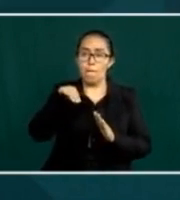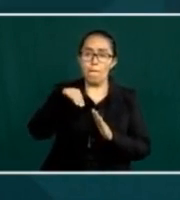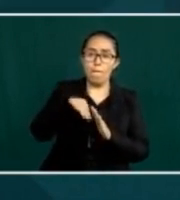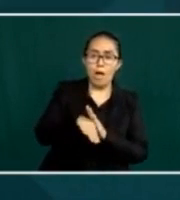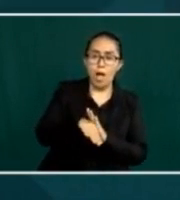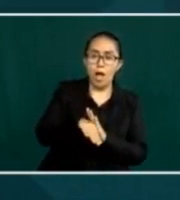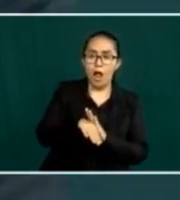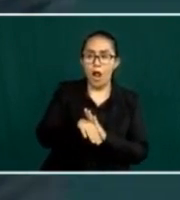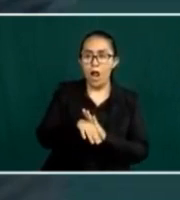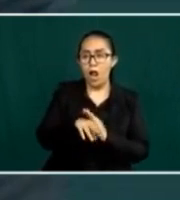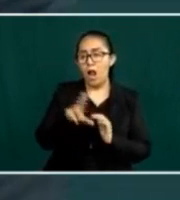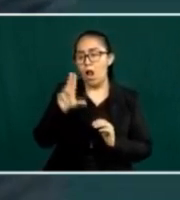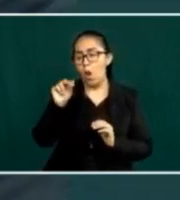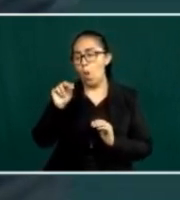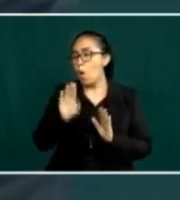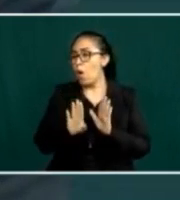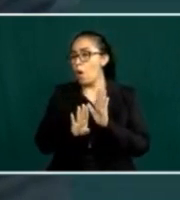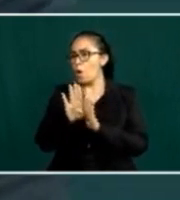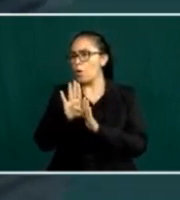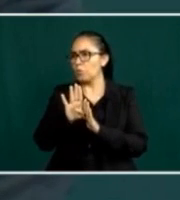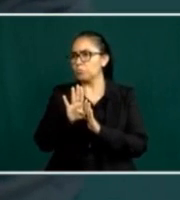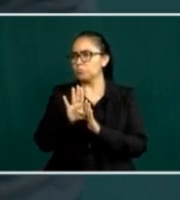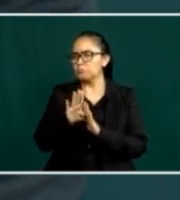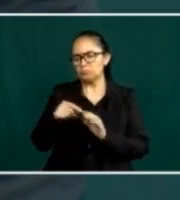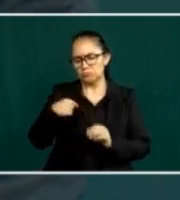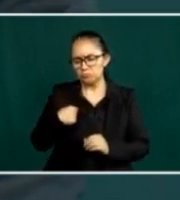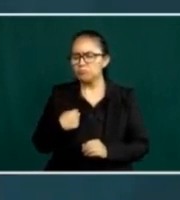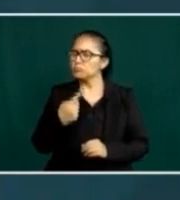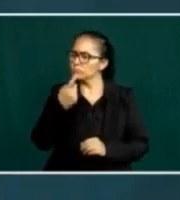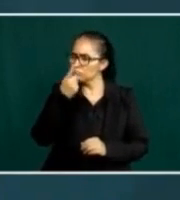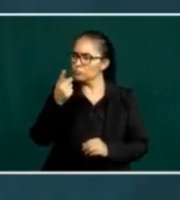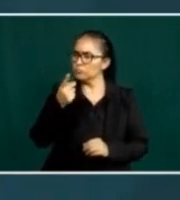thinking that we'll be